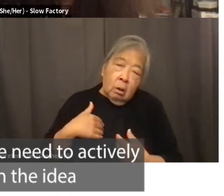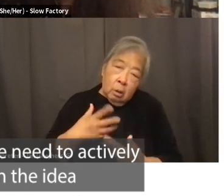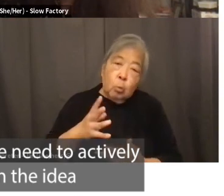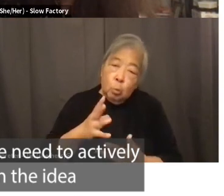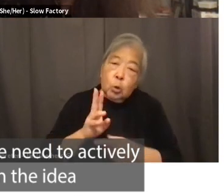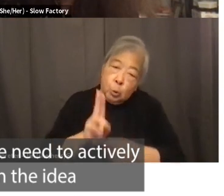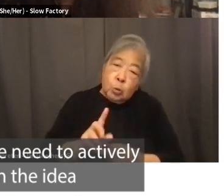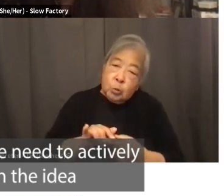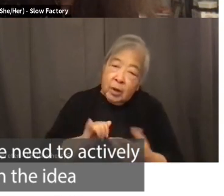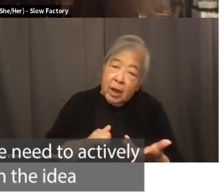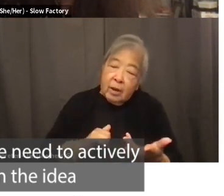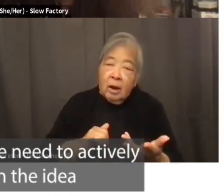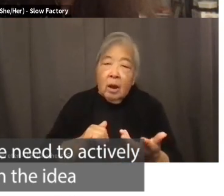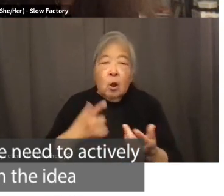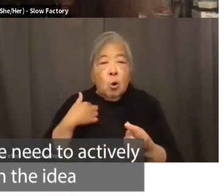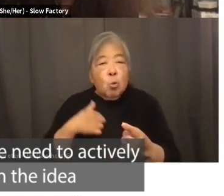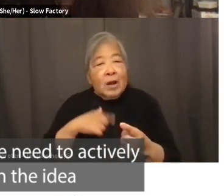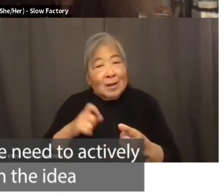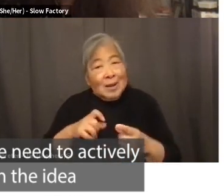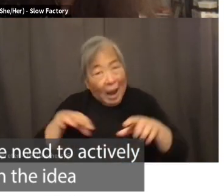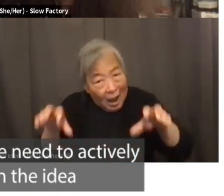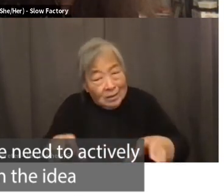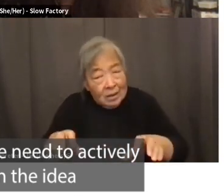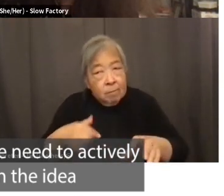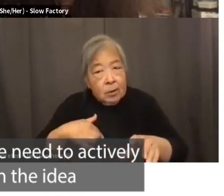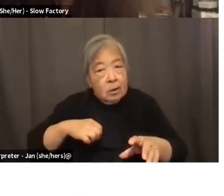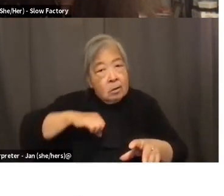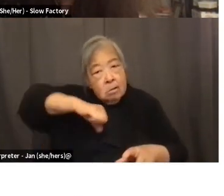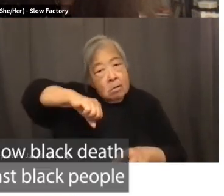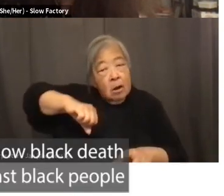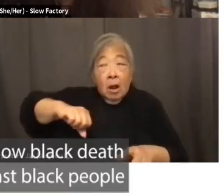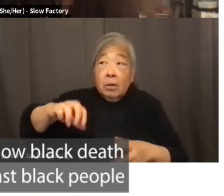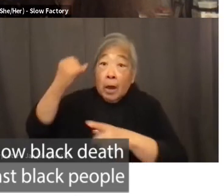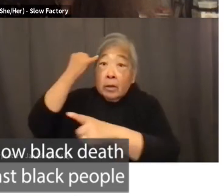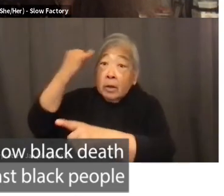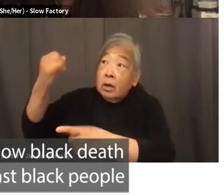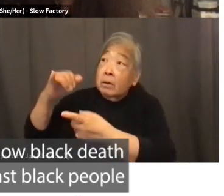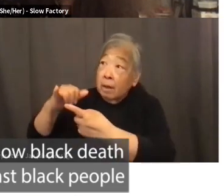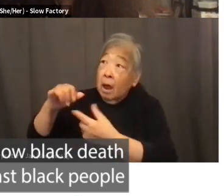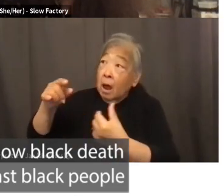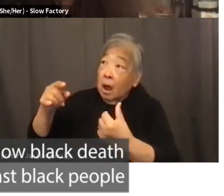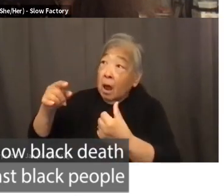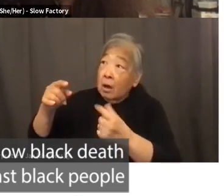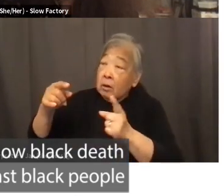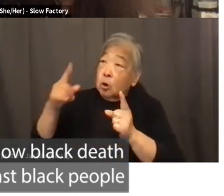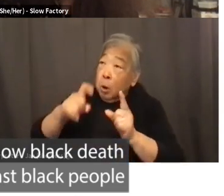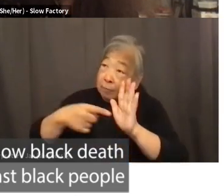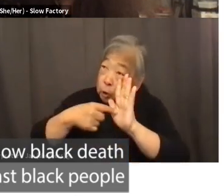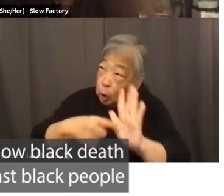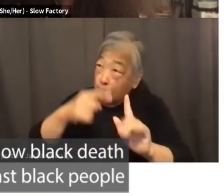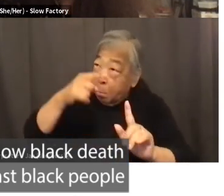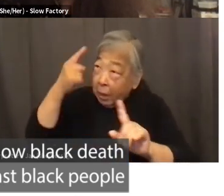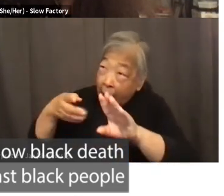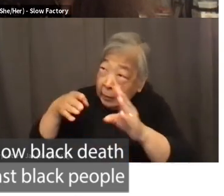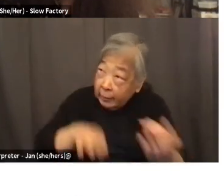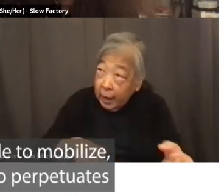I think that we need to actively push back on the idea that you have to show Black death and violence